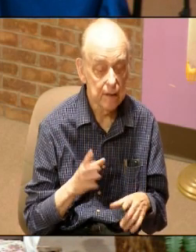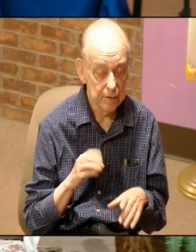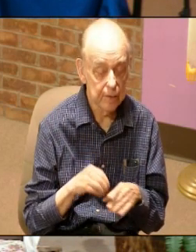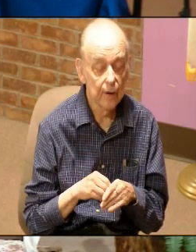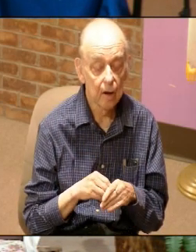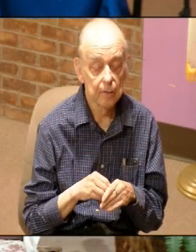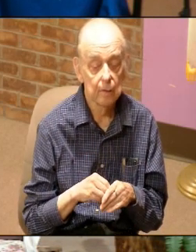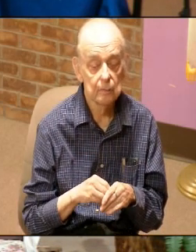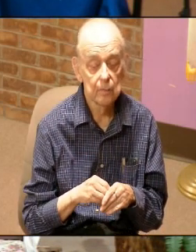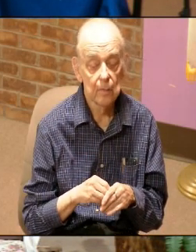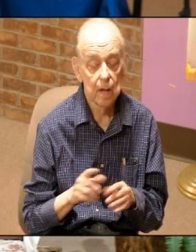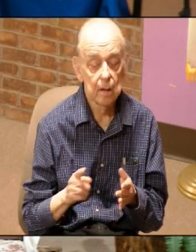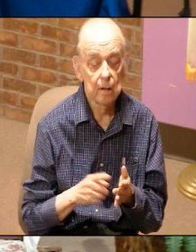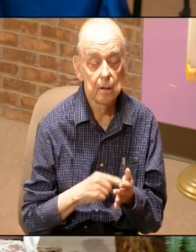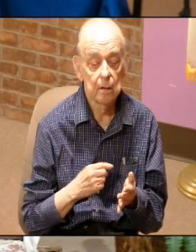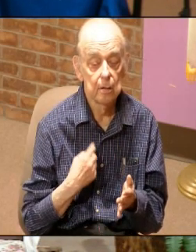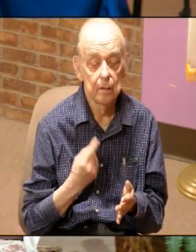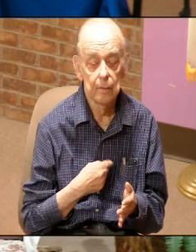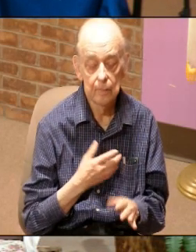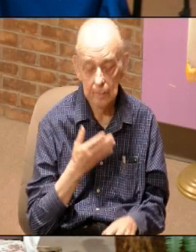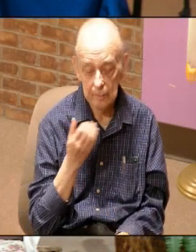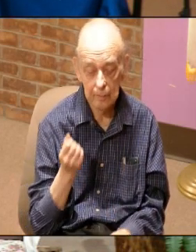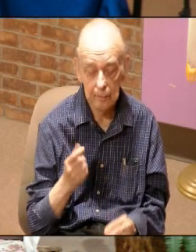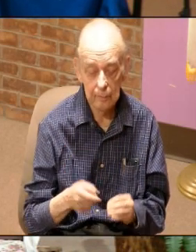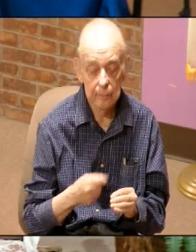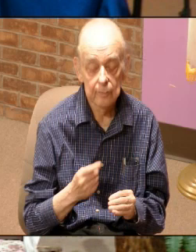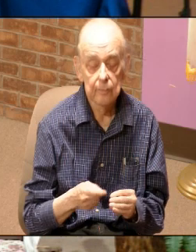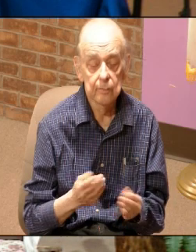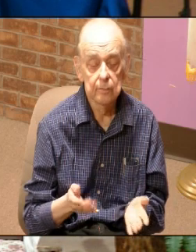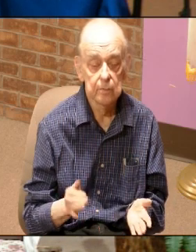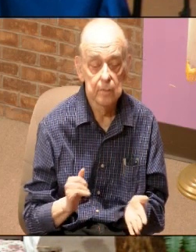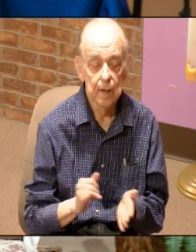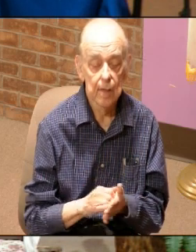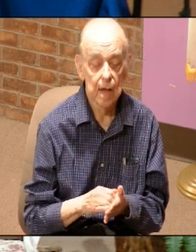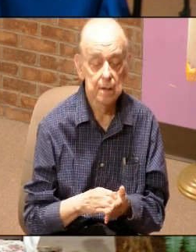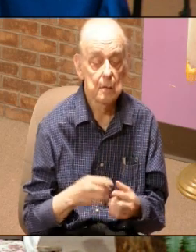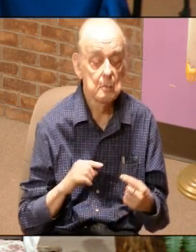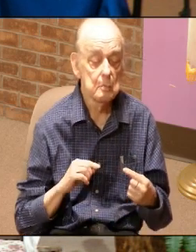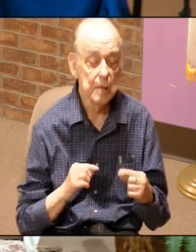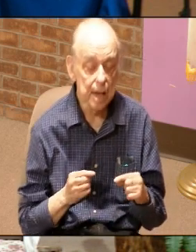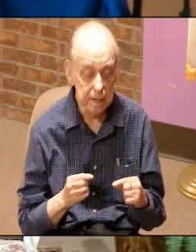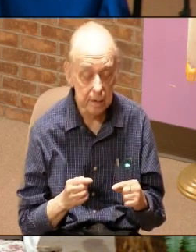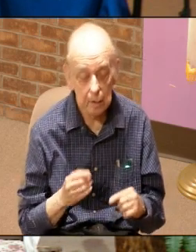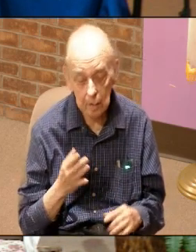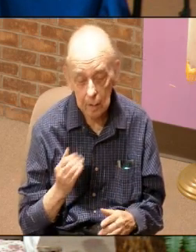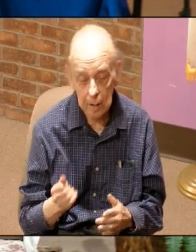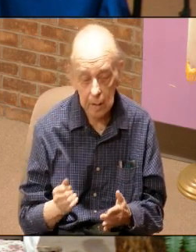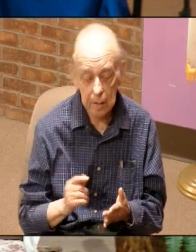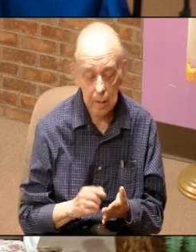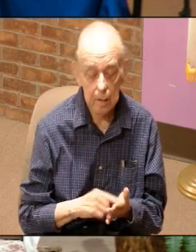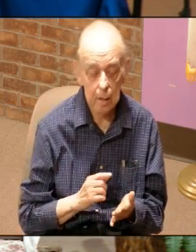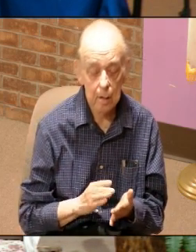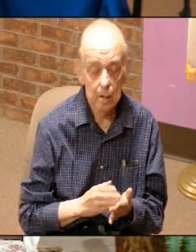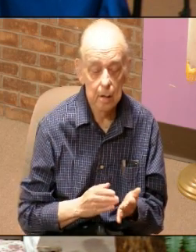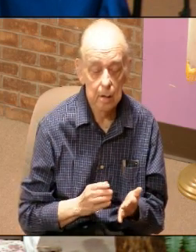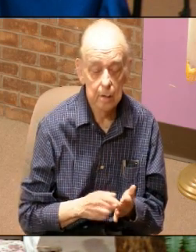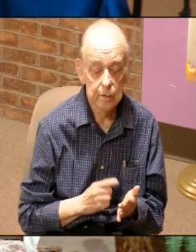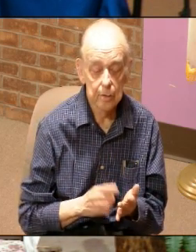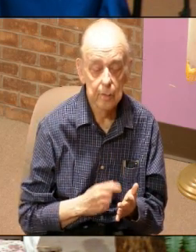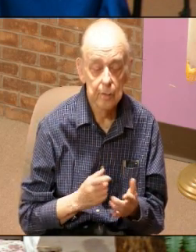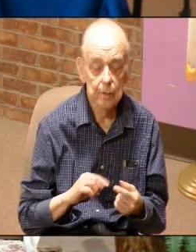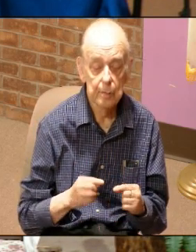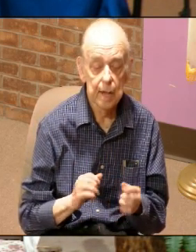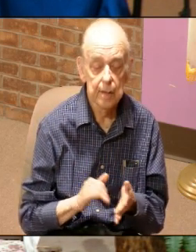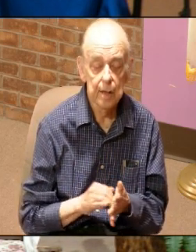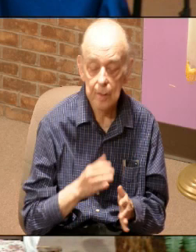And sometimes we forget about that pain because some of the pain that a mother feels